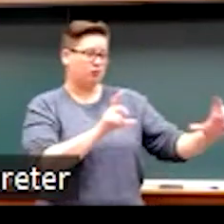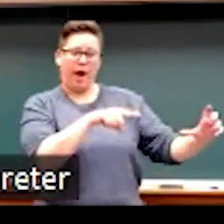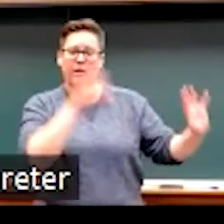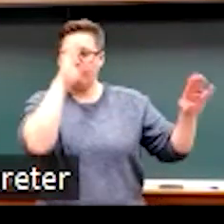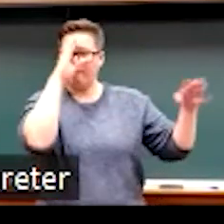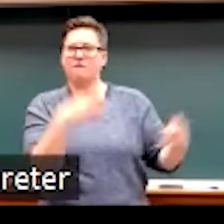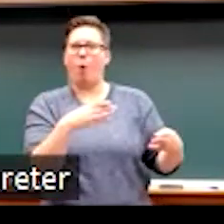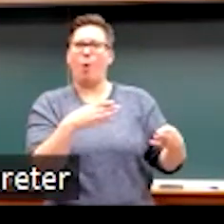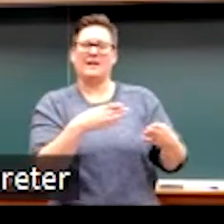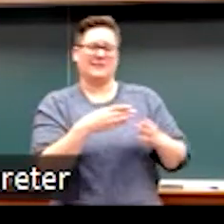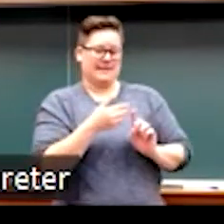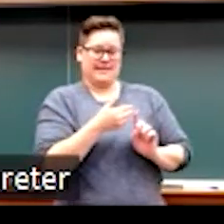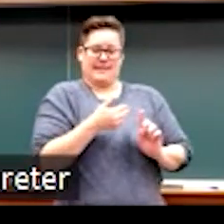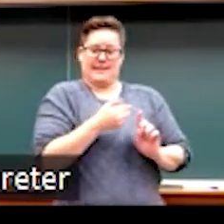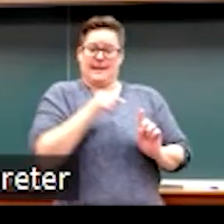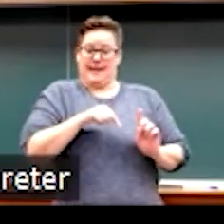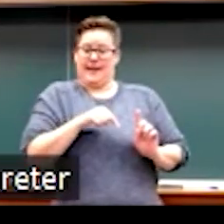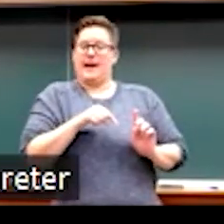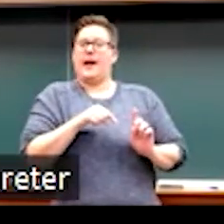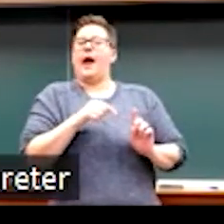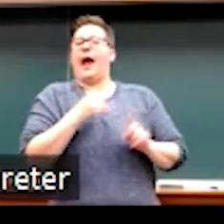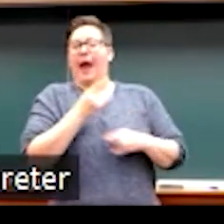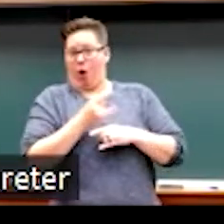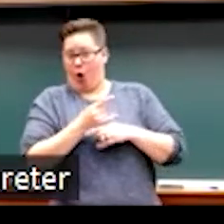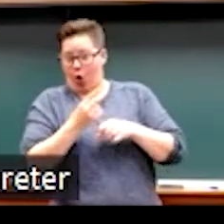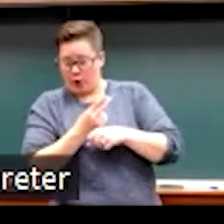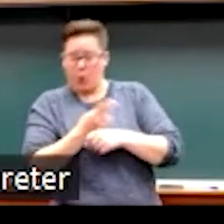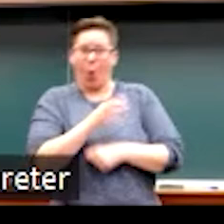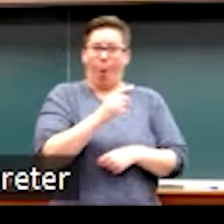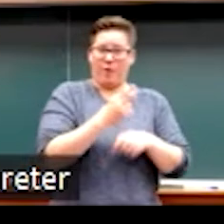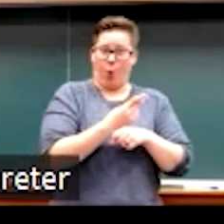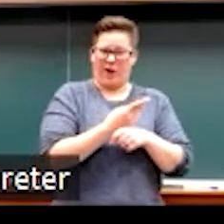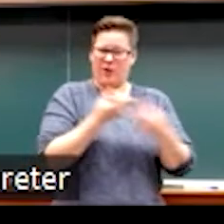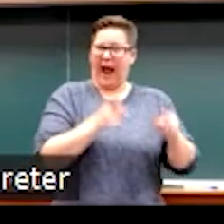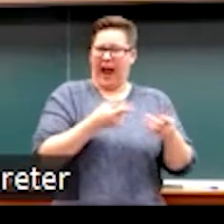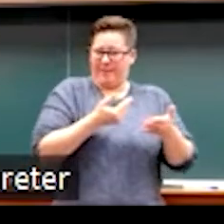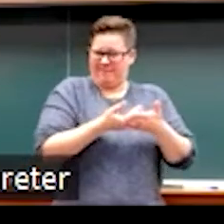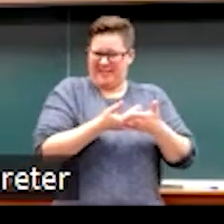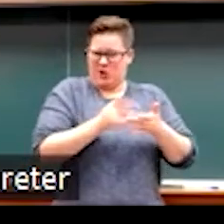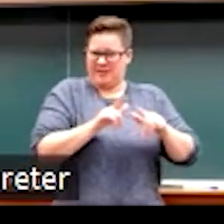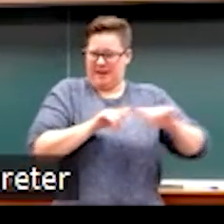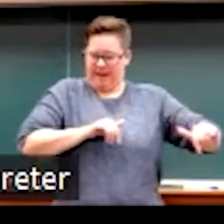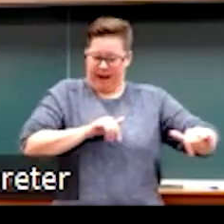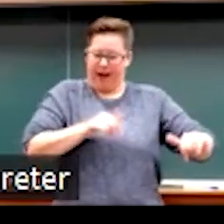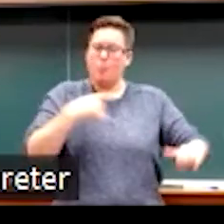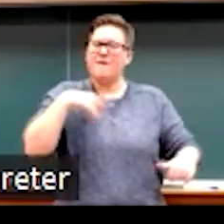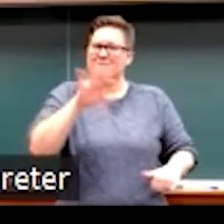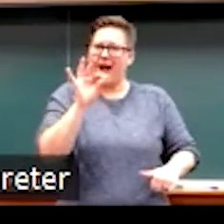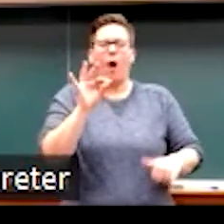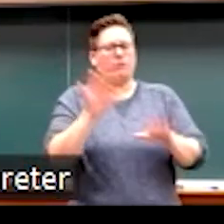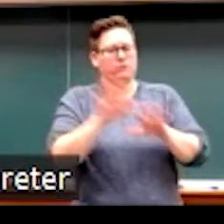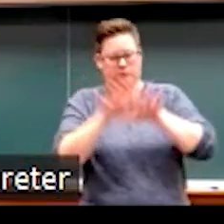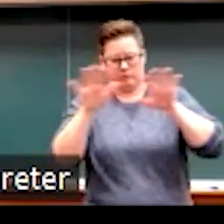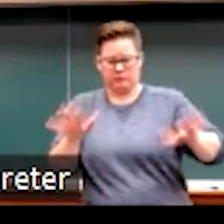this proximal relationship between alcohol and opioid use. And in doing this work, we really came to find that there's important